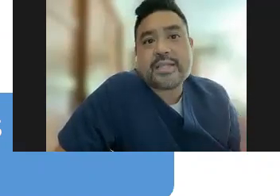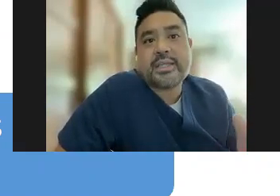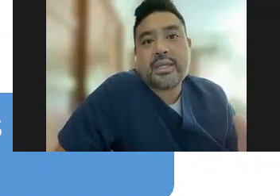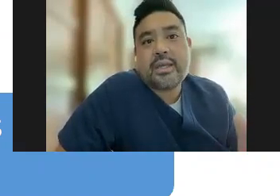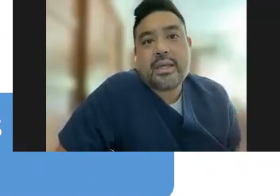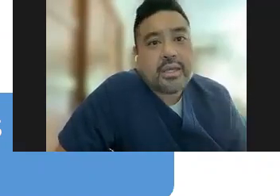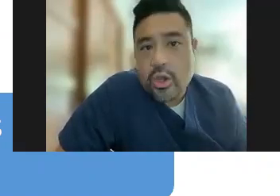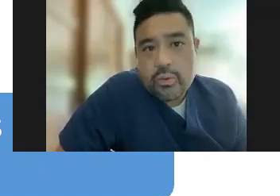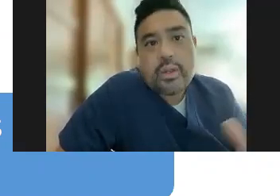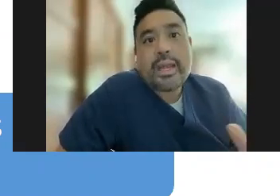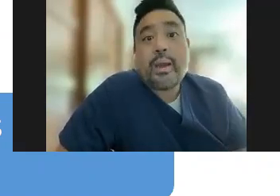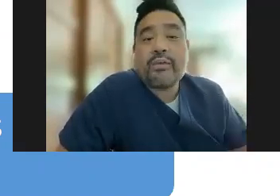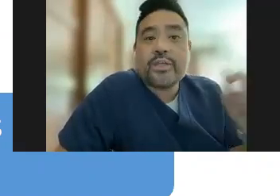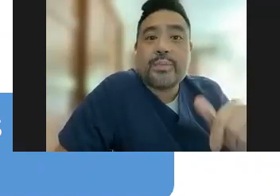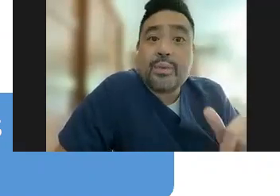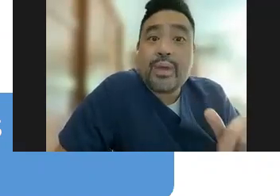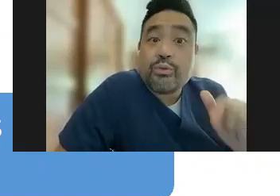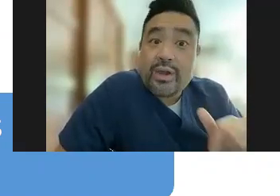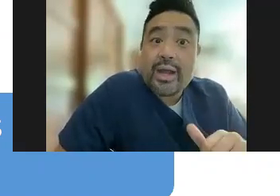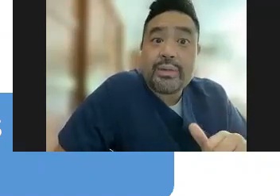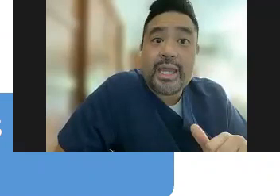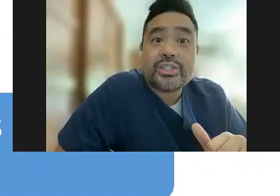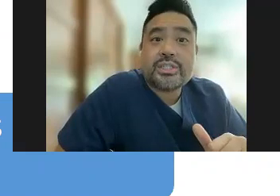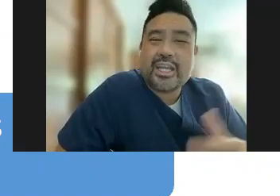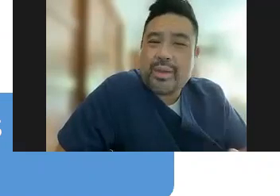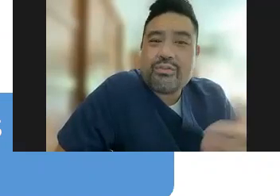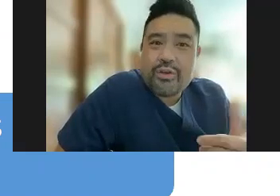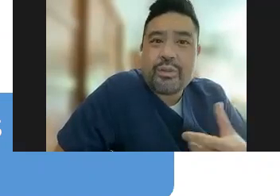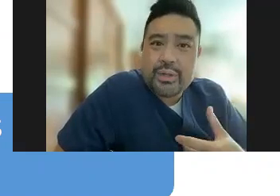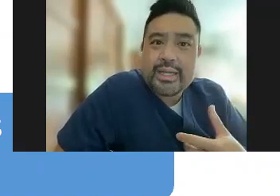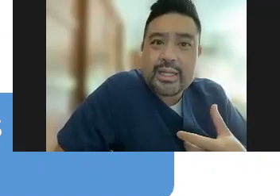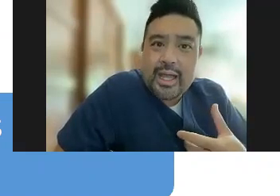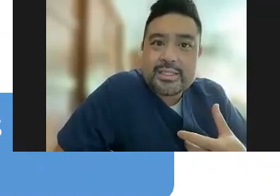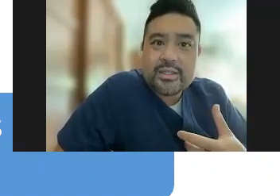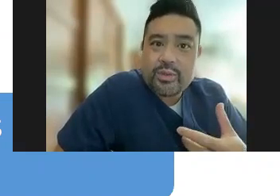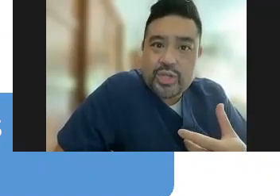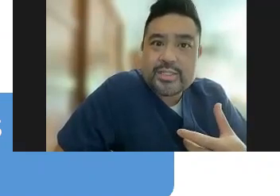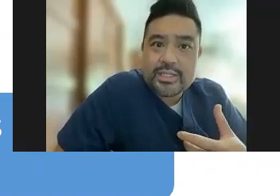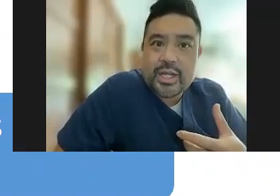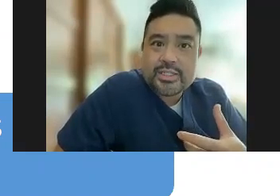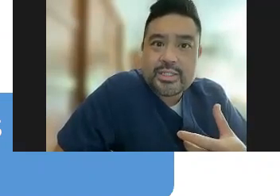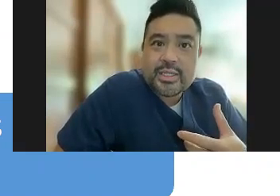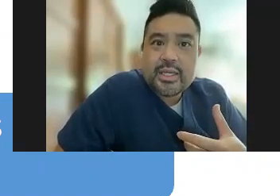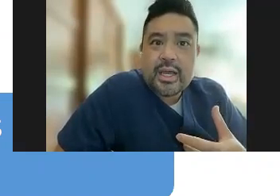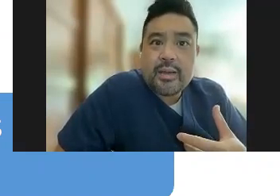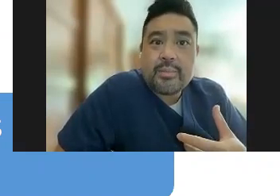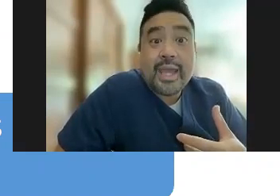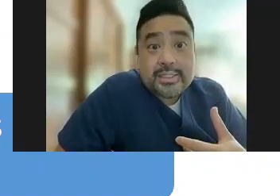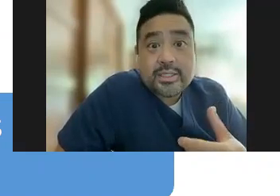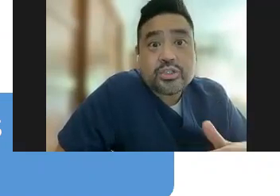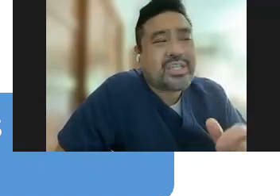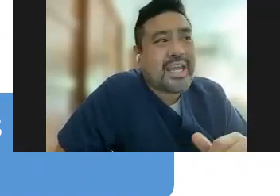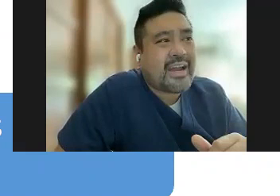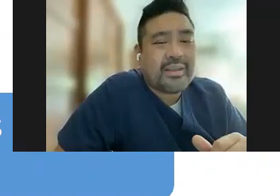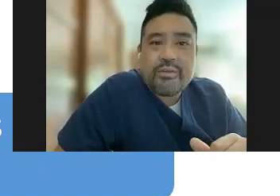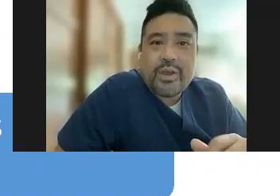to the vaccine? No. Now, have some people had rare complications, like you might've heard of the blood clots with Johnson & Johnson? Yes.